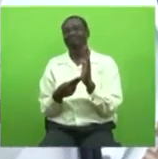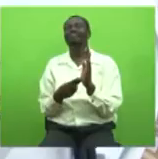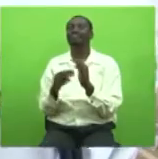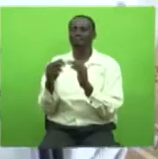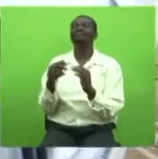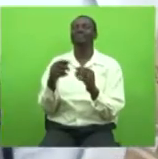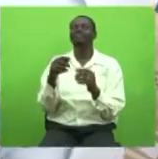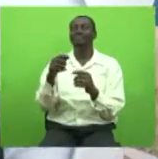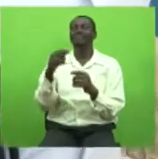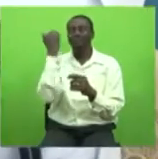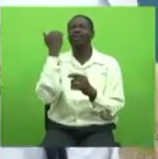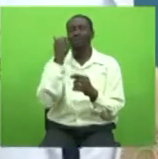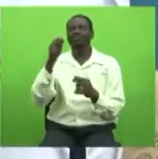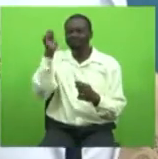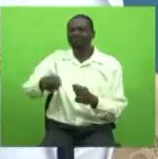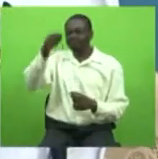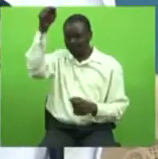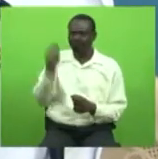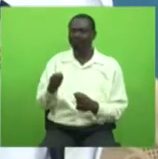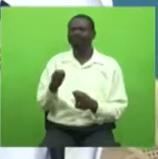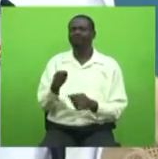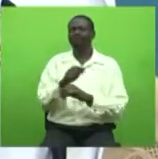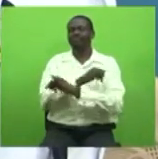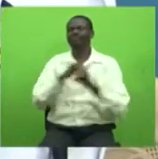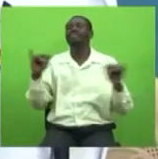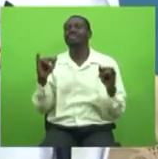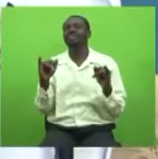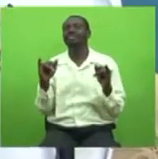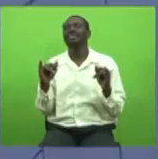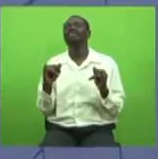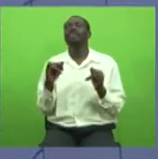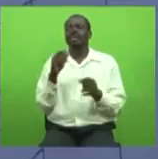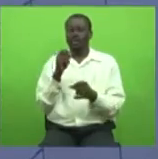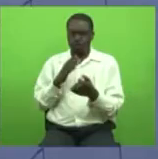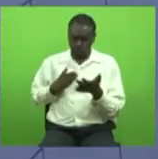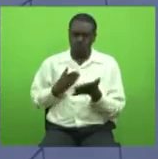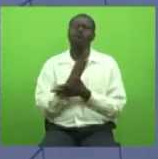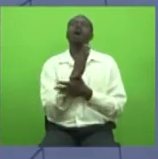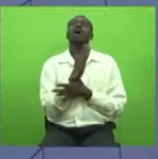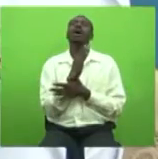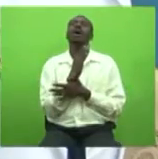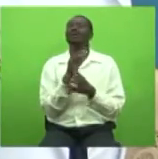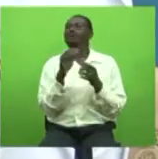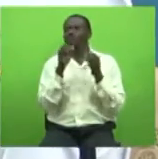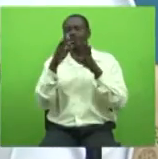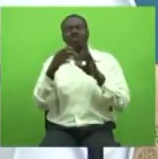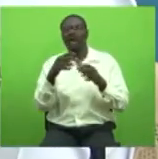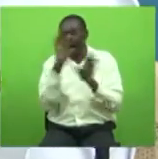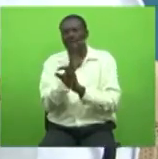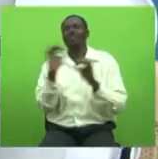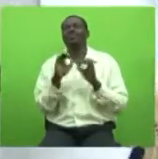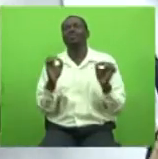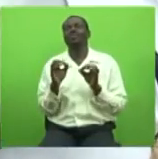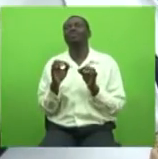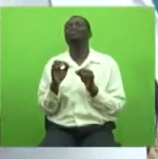preserve concrete evidence as you prioritize a comprehensive care to restore dignity and respect